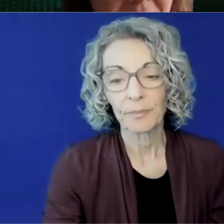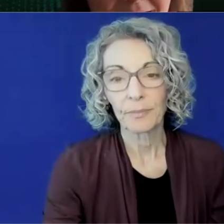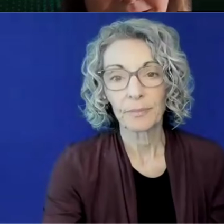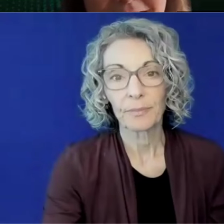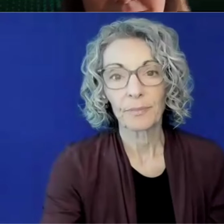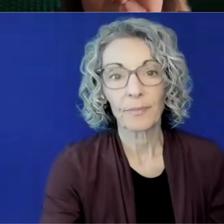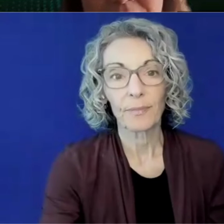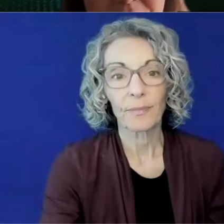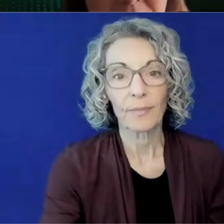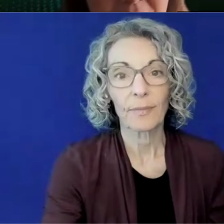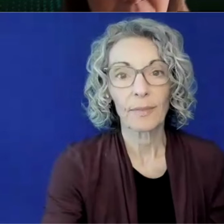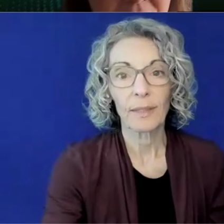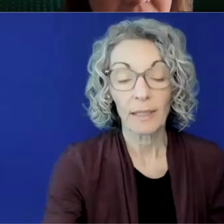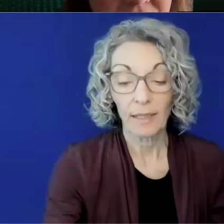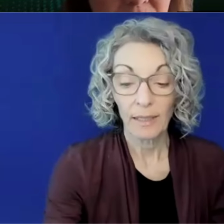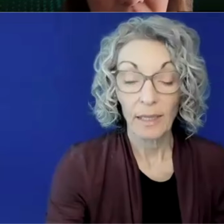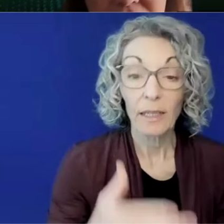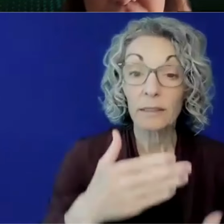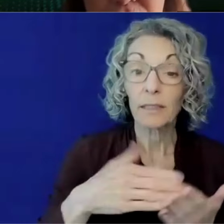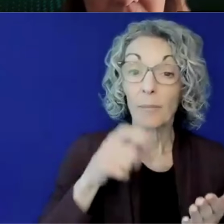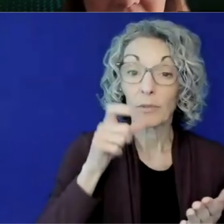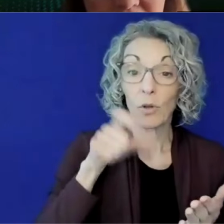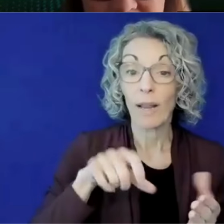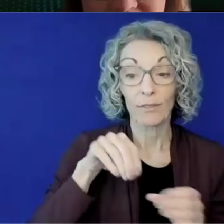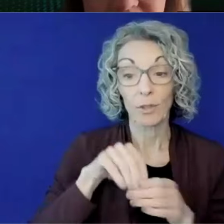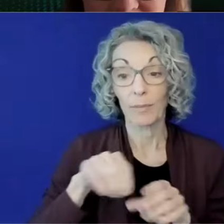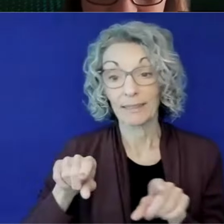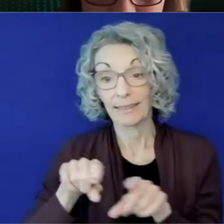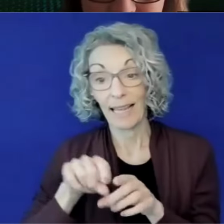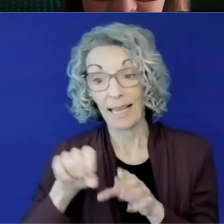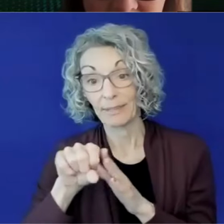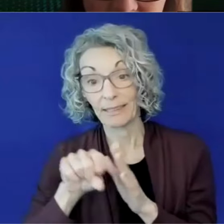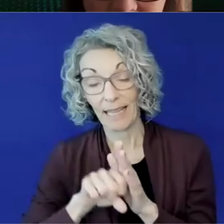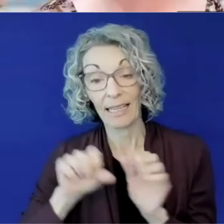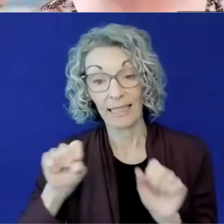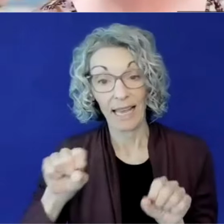to be in that state to work with them either. They do work virtually across states.